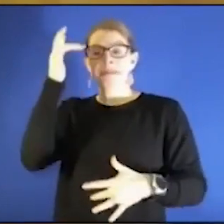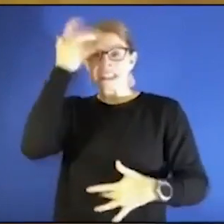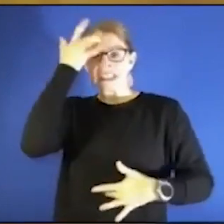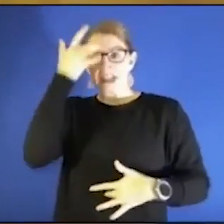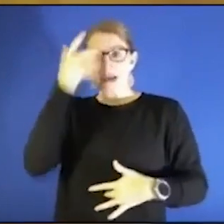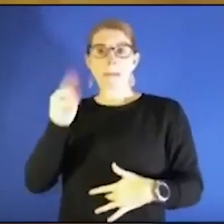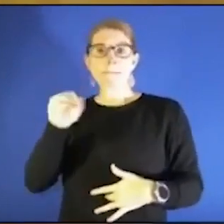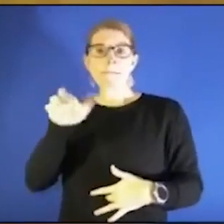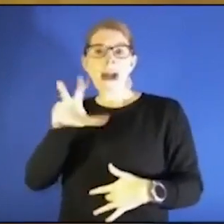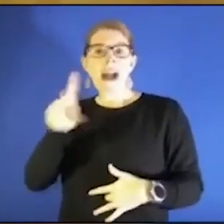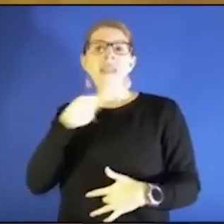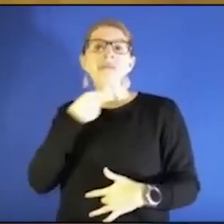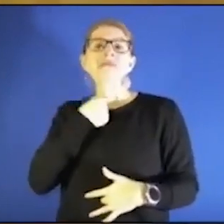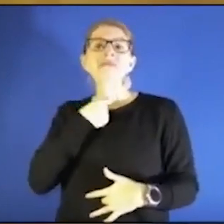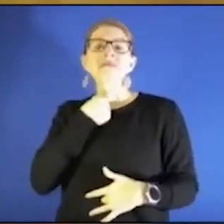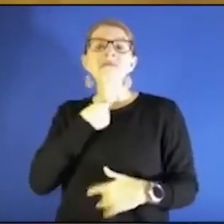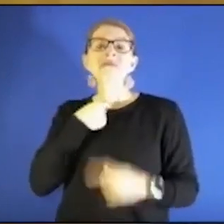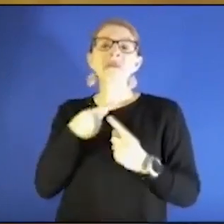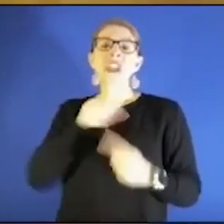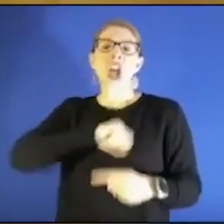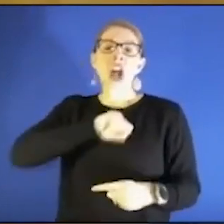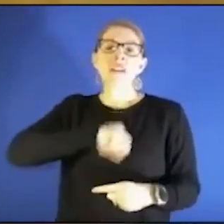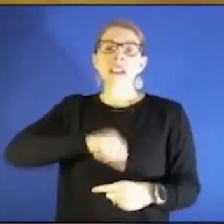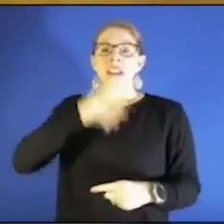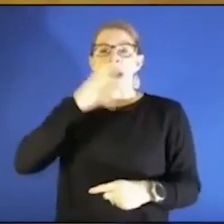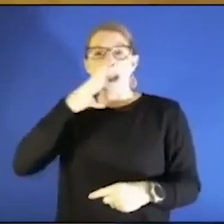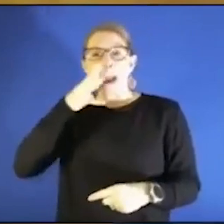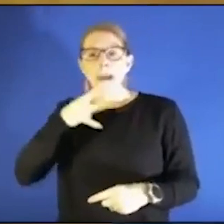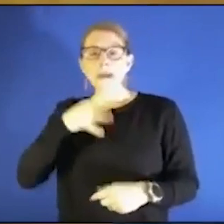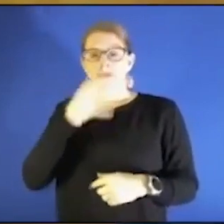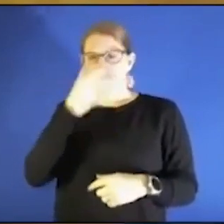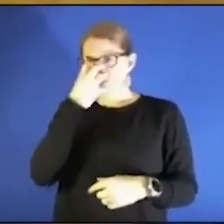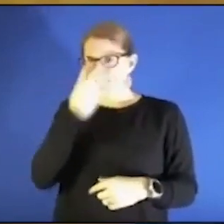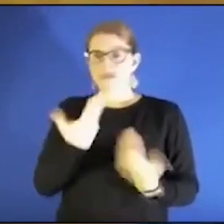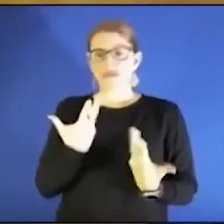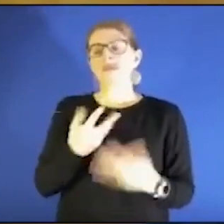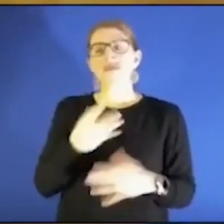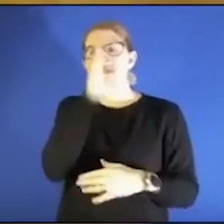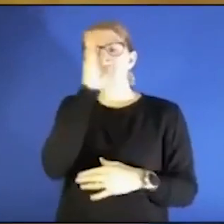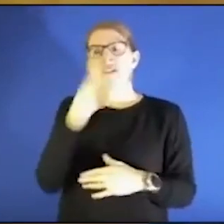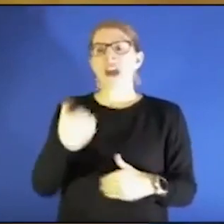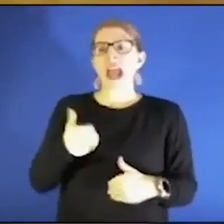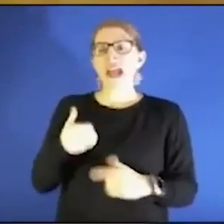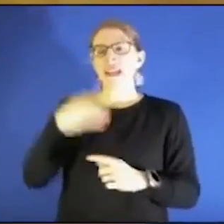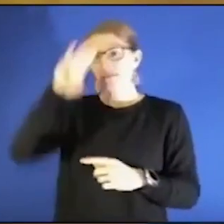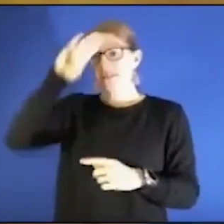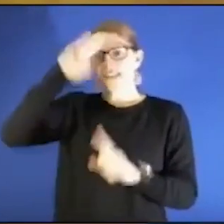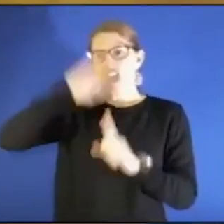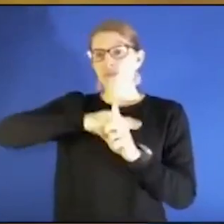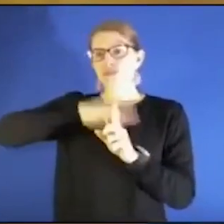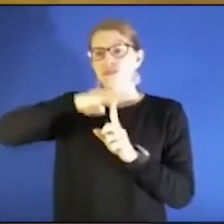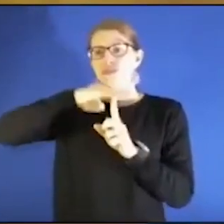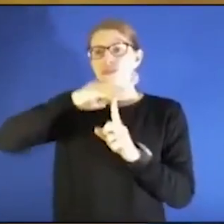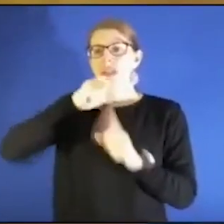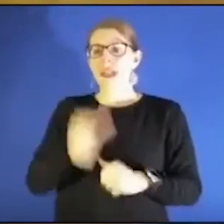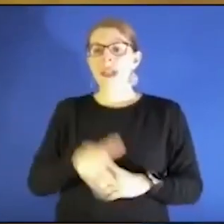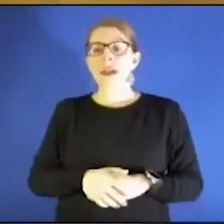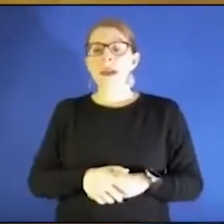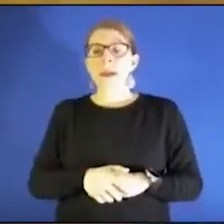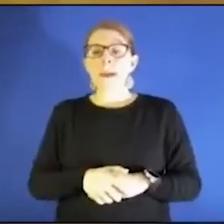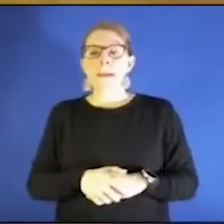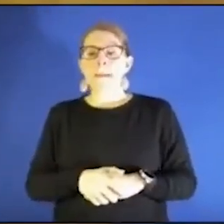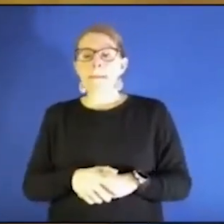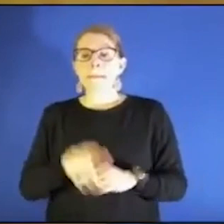sore throat, some coughing and congestion. He's never had a fever throughout all of this. But of course, we're monitoring things very